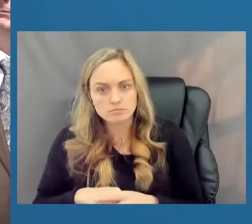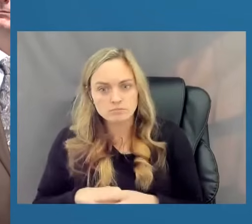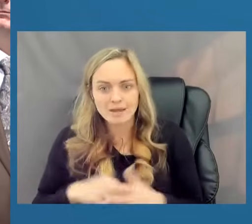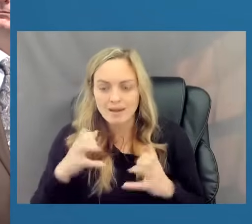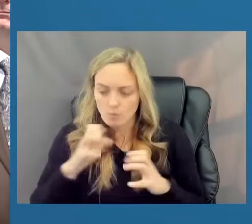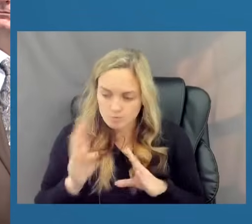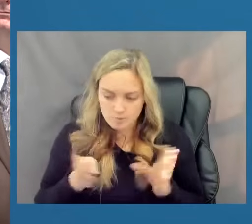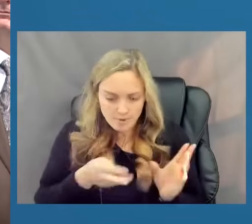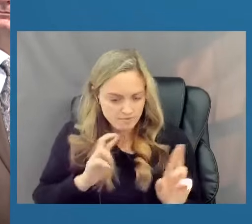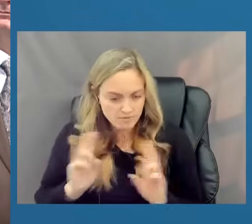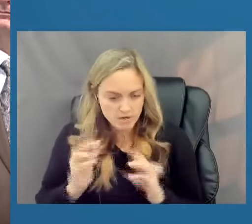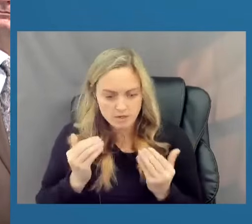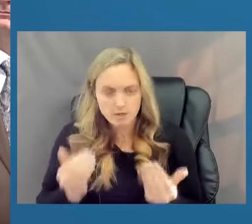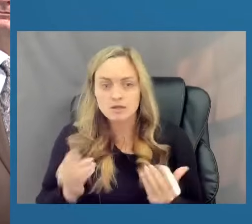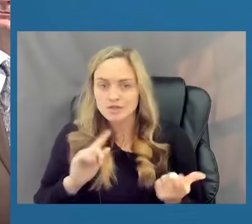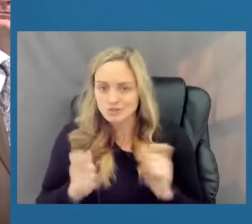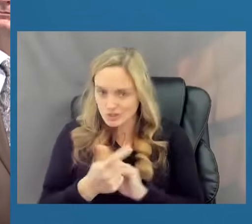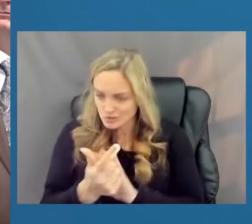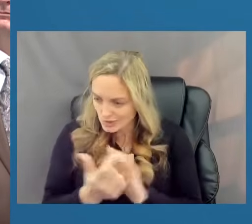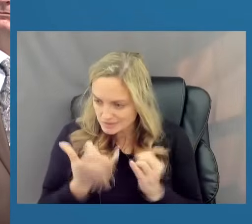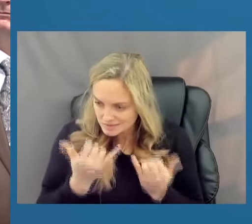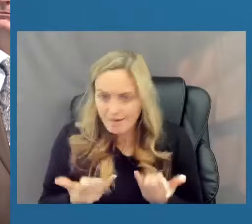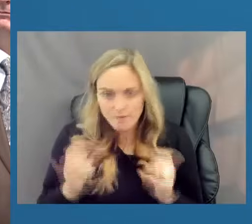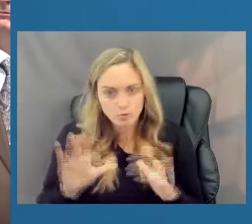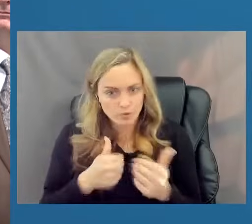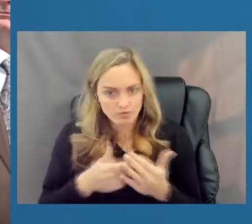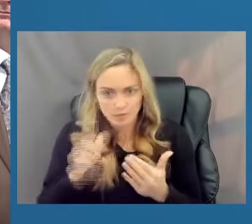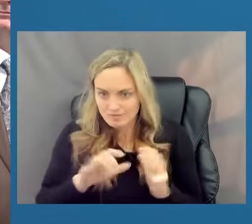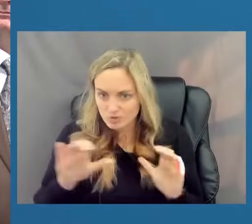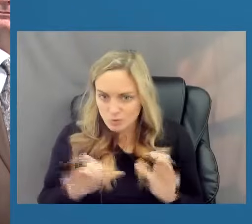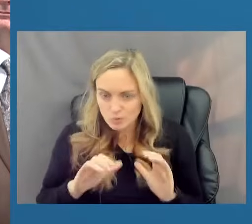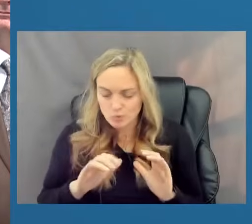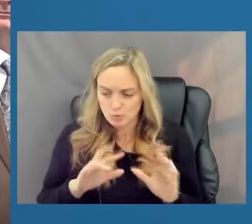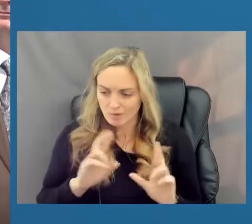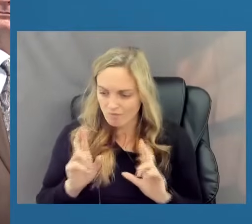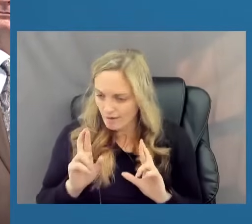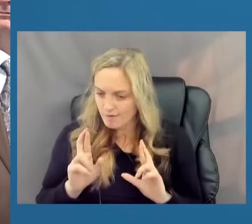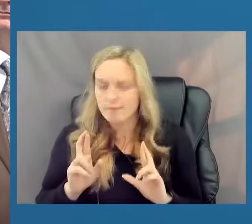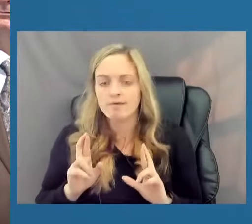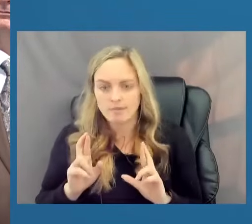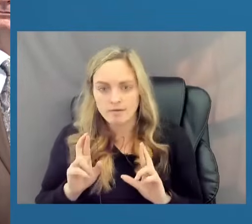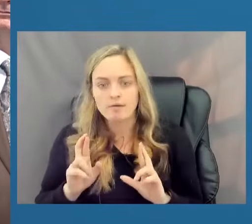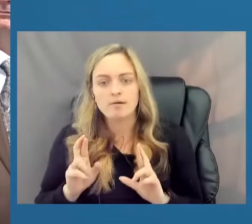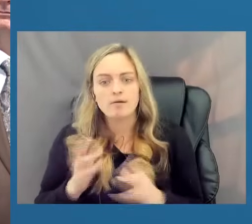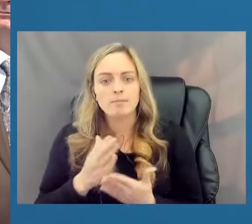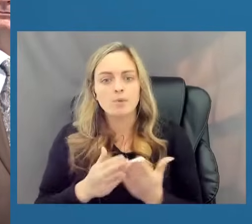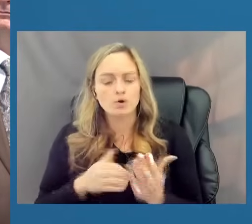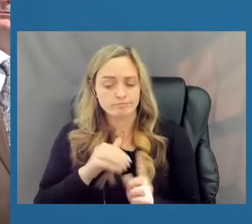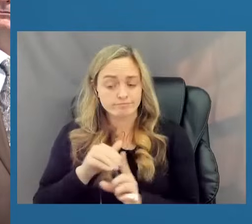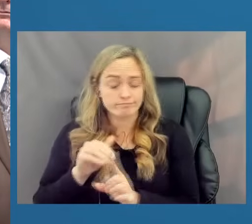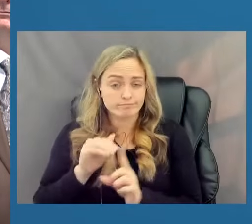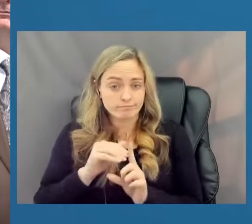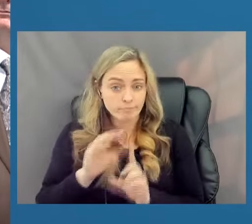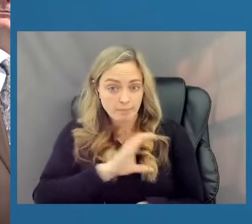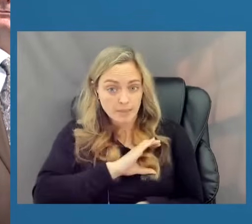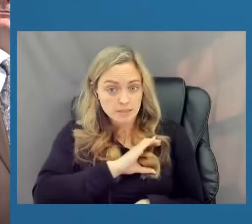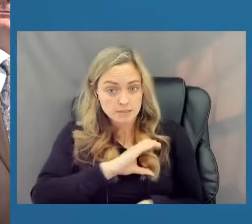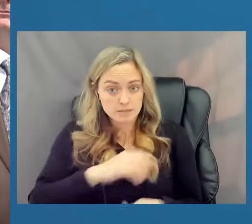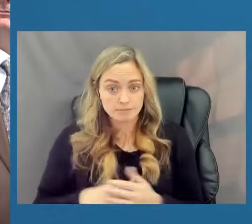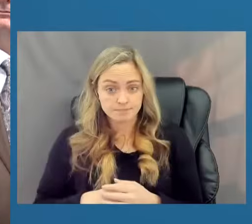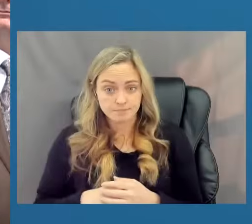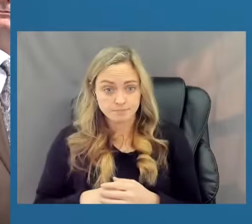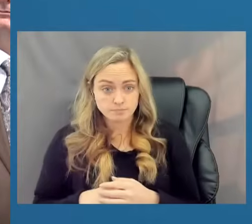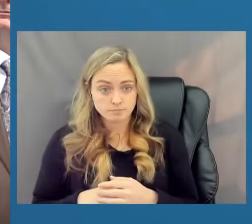prepared. Change the laws now, do what we have to do to fortify ourselves. And part of it is reminding local police.